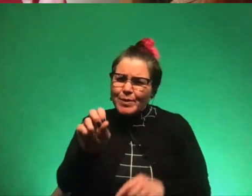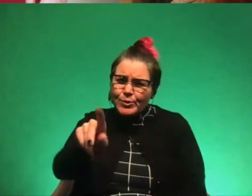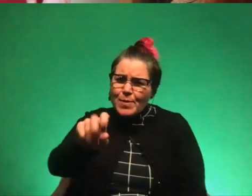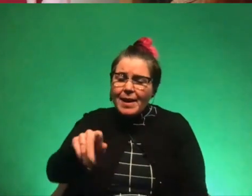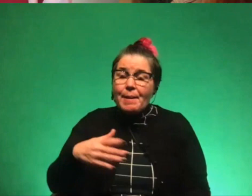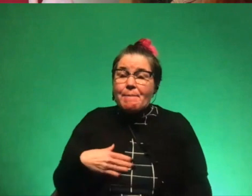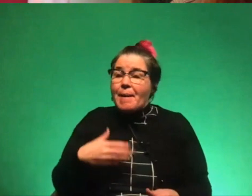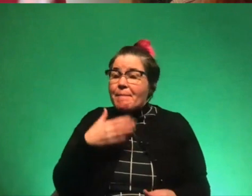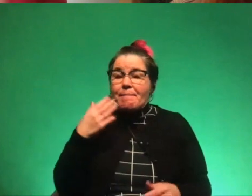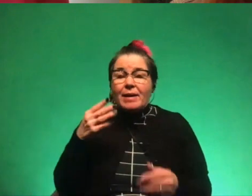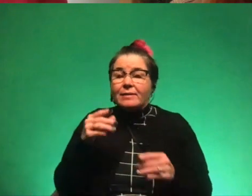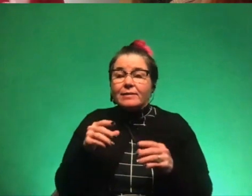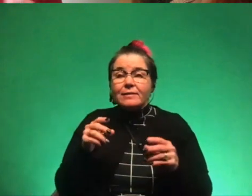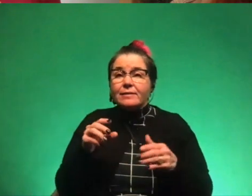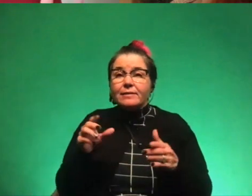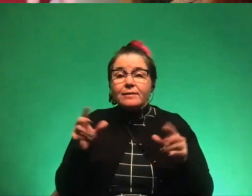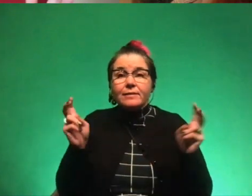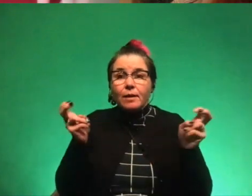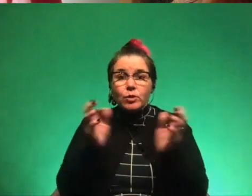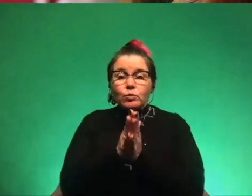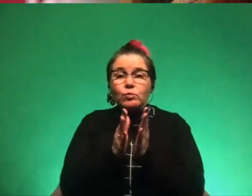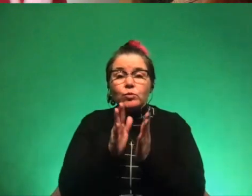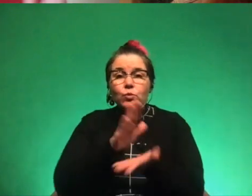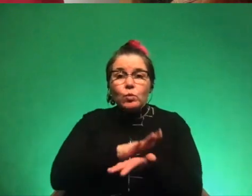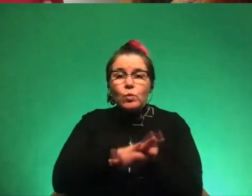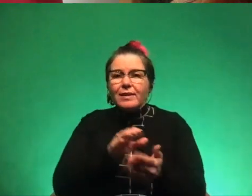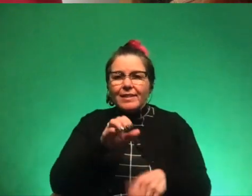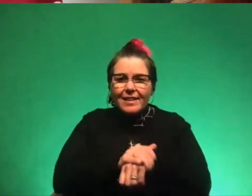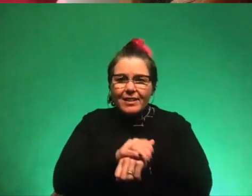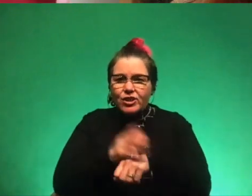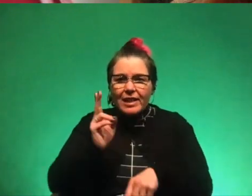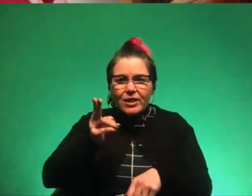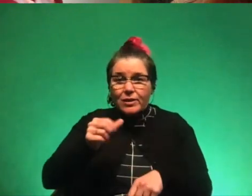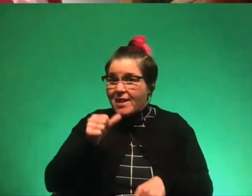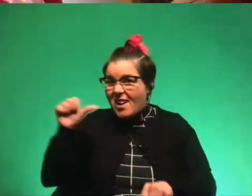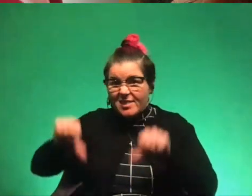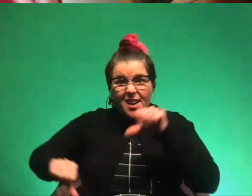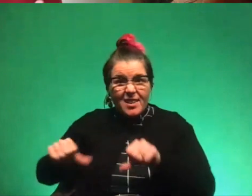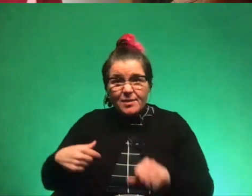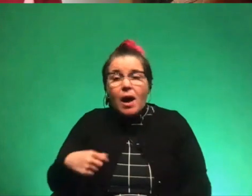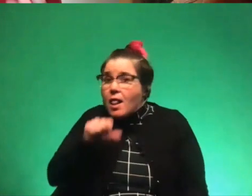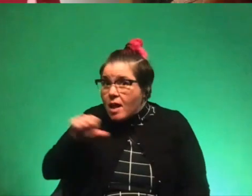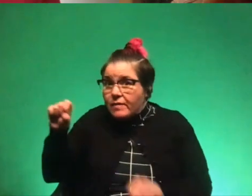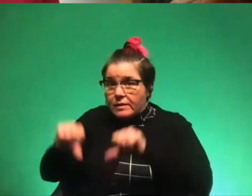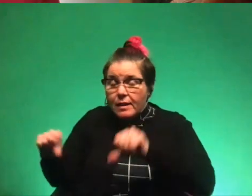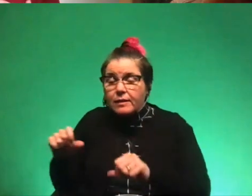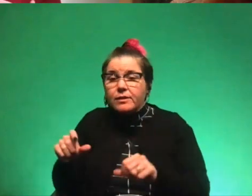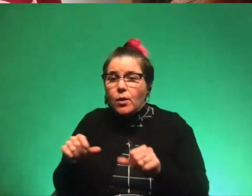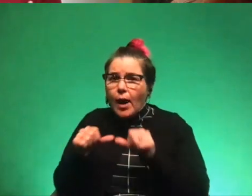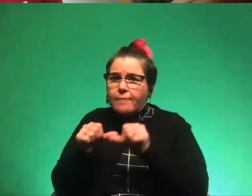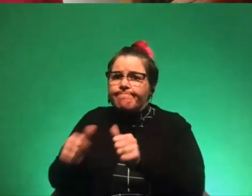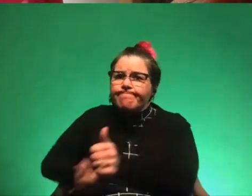best subjects in school were like English and history, definitely not science, but I really loved it and like was able to keep pursuing